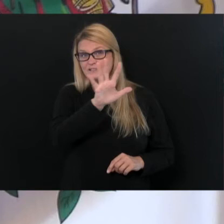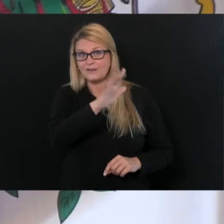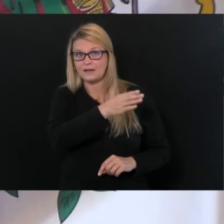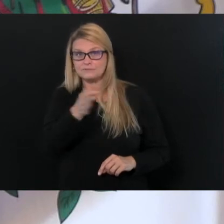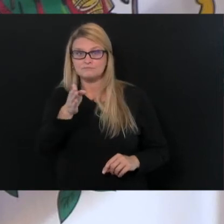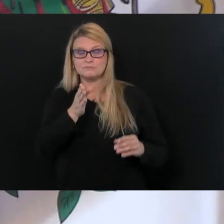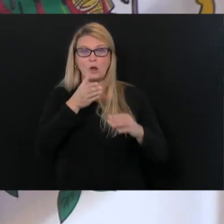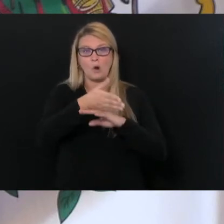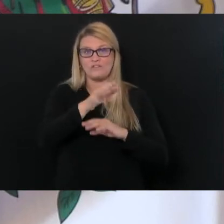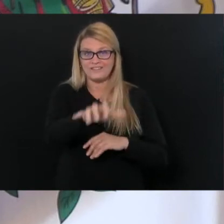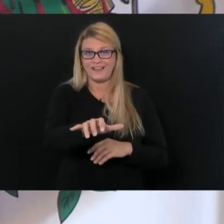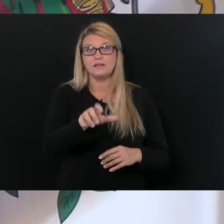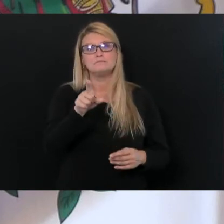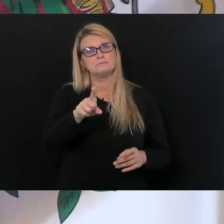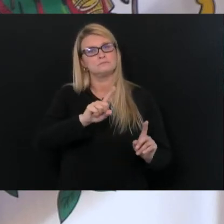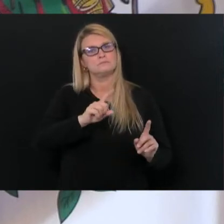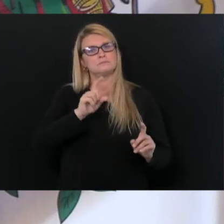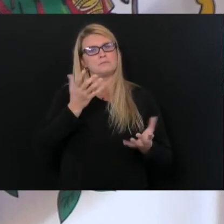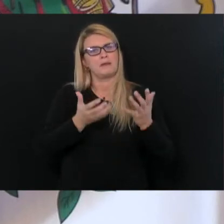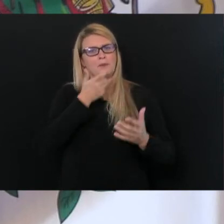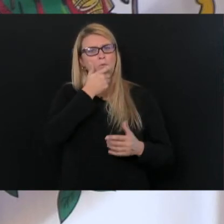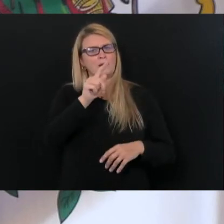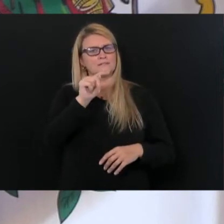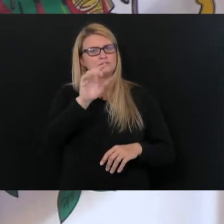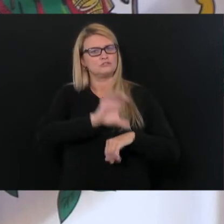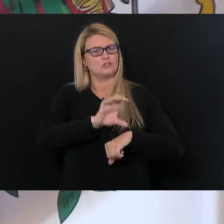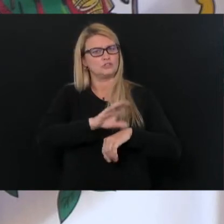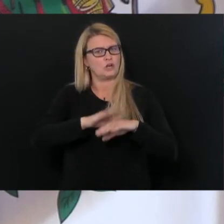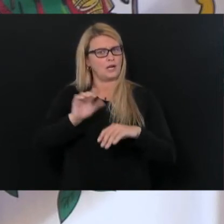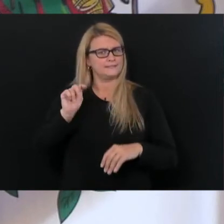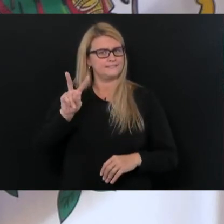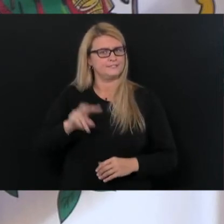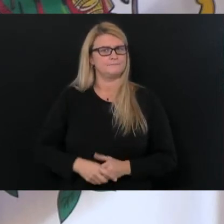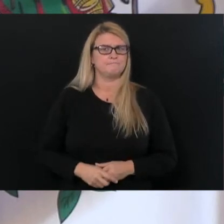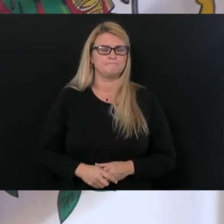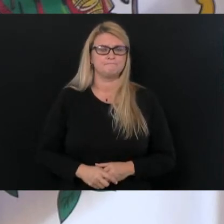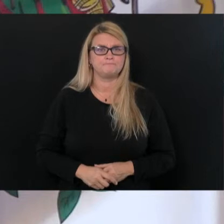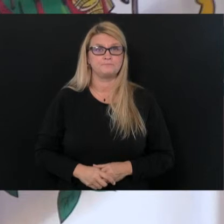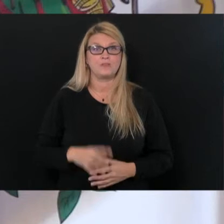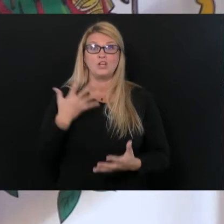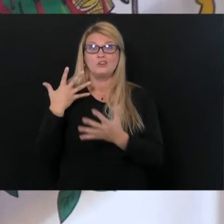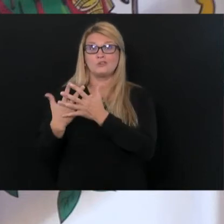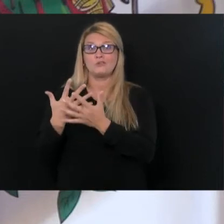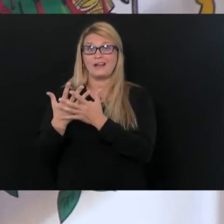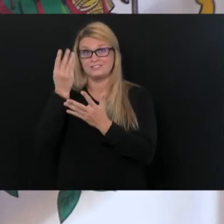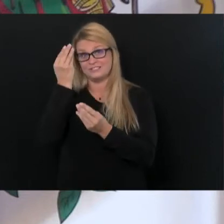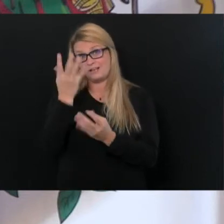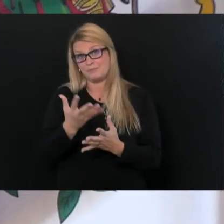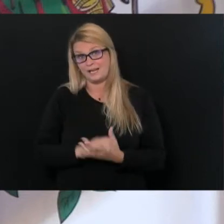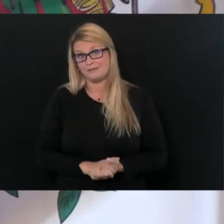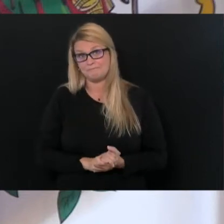while. Please think really hard about doing that. Our corrections update is